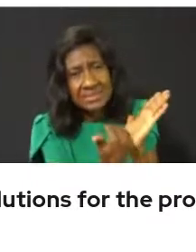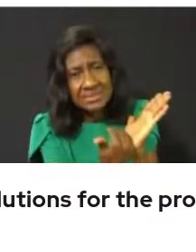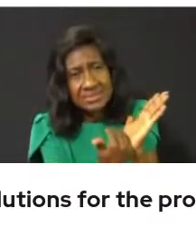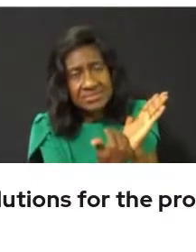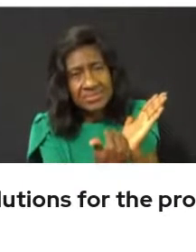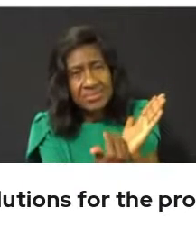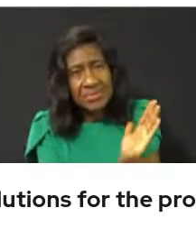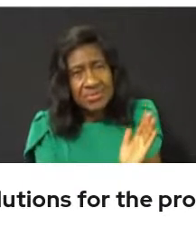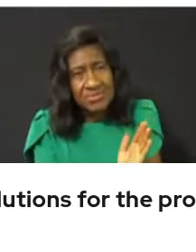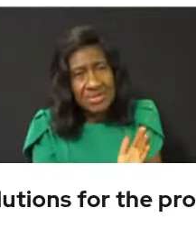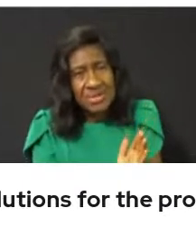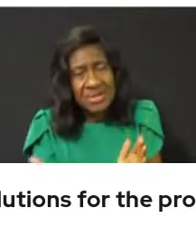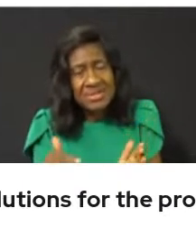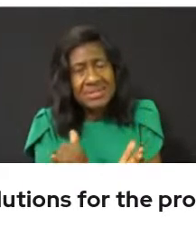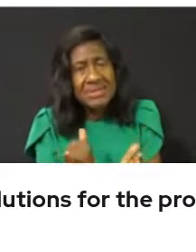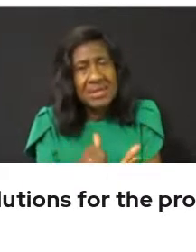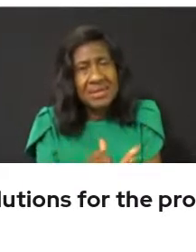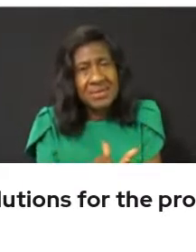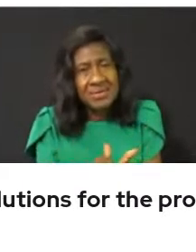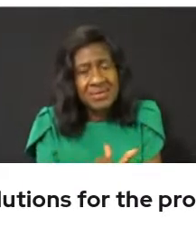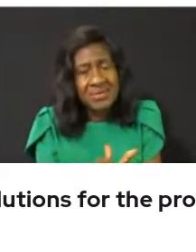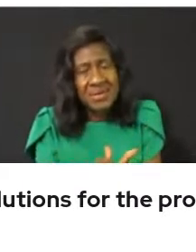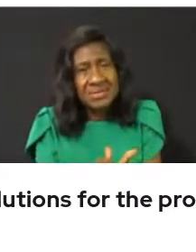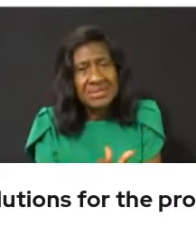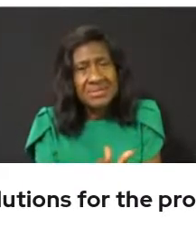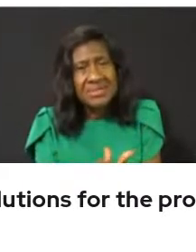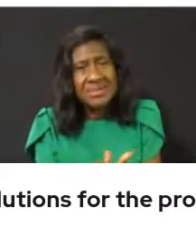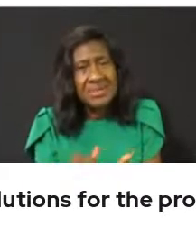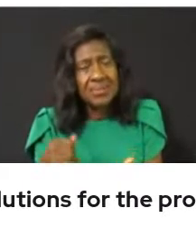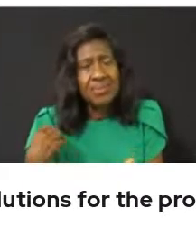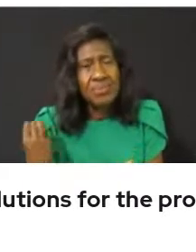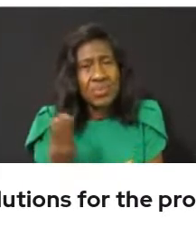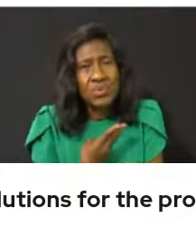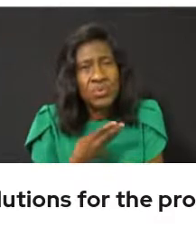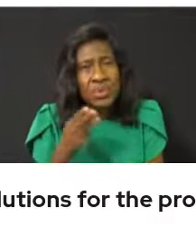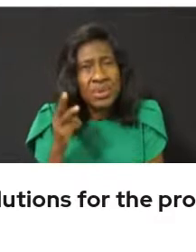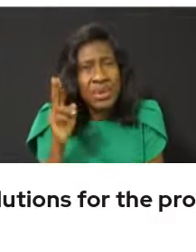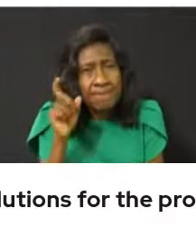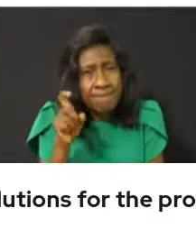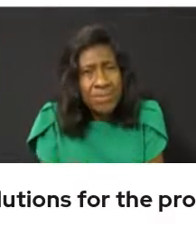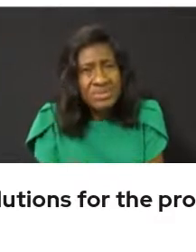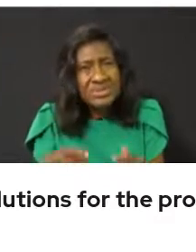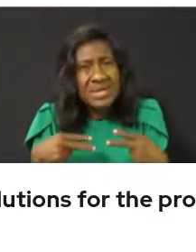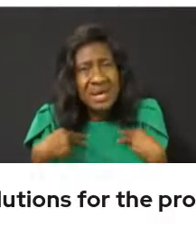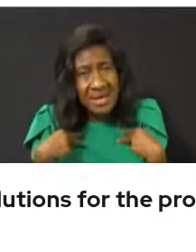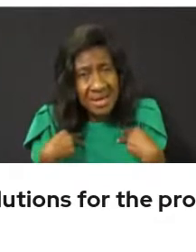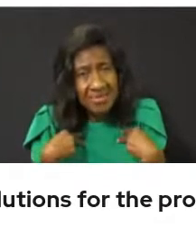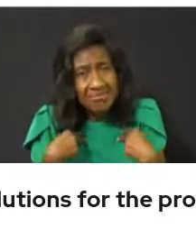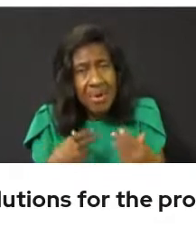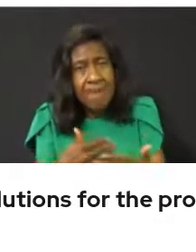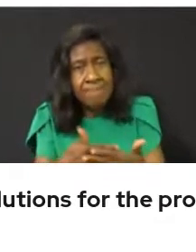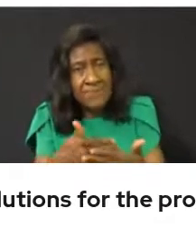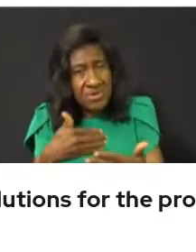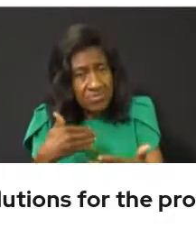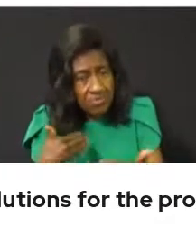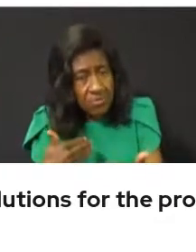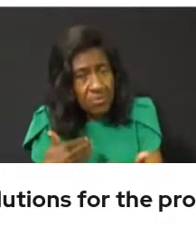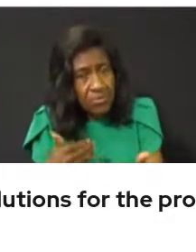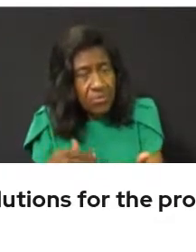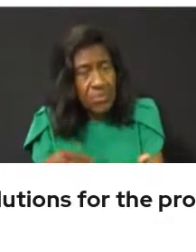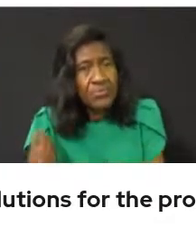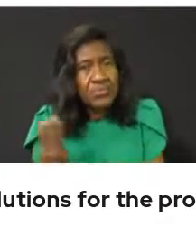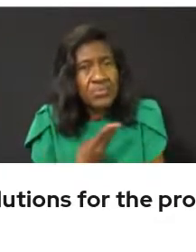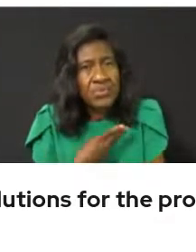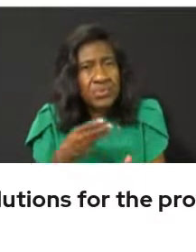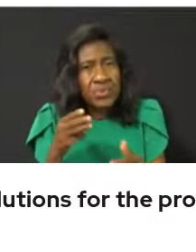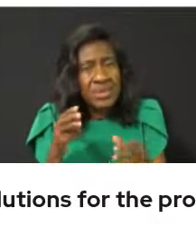conditions of standards set for each readiness indicator, which must be met in order for that indicator to be